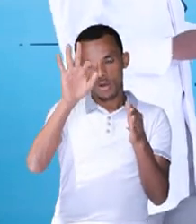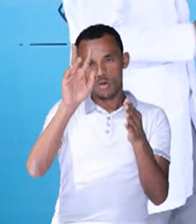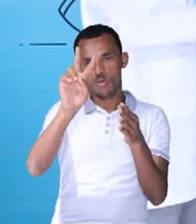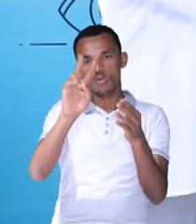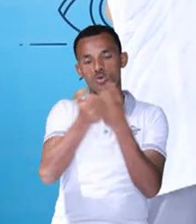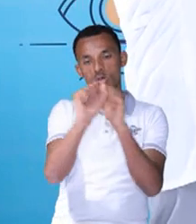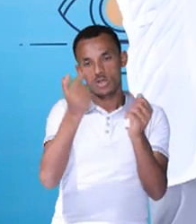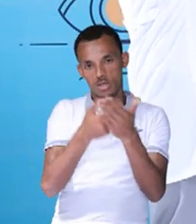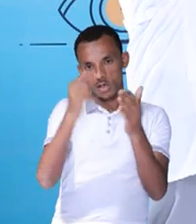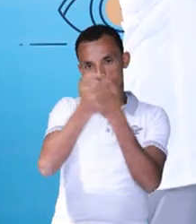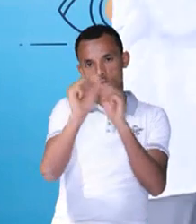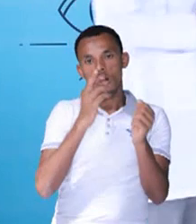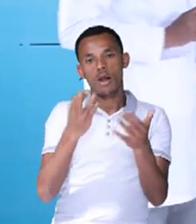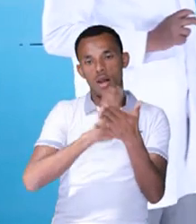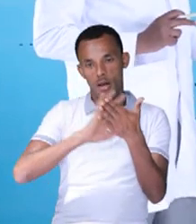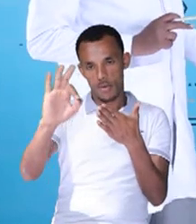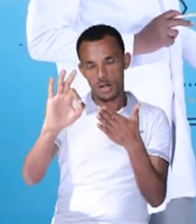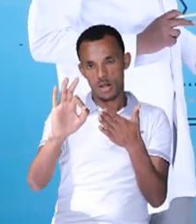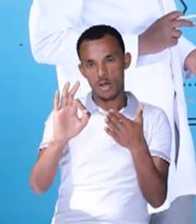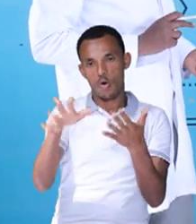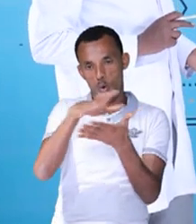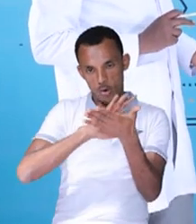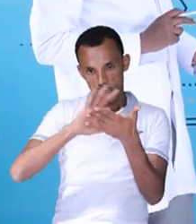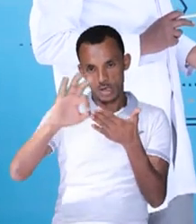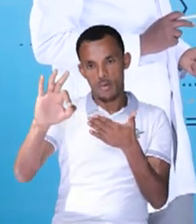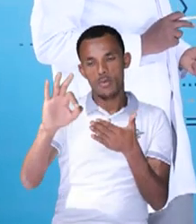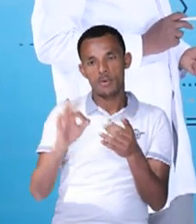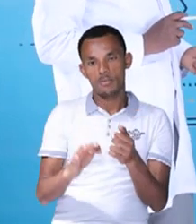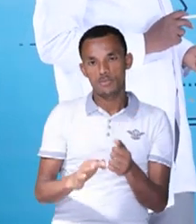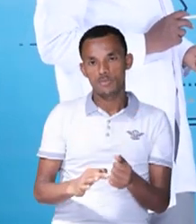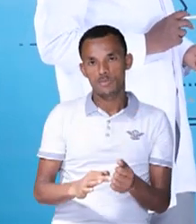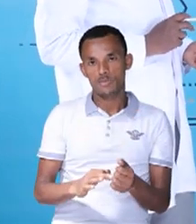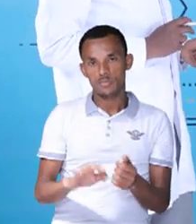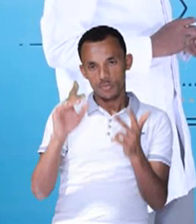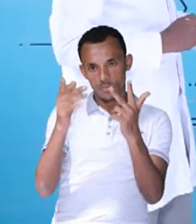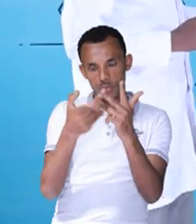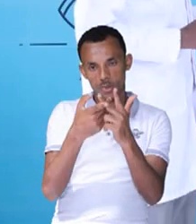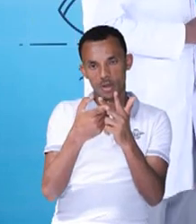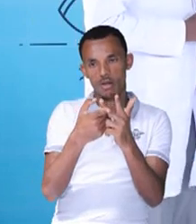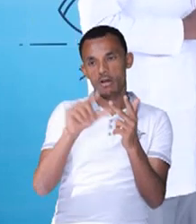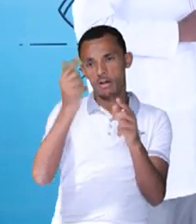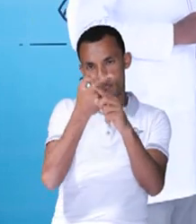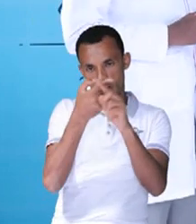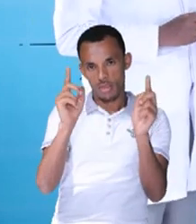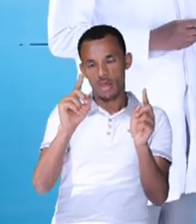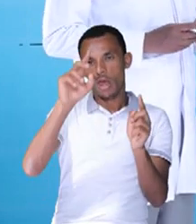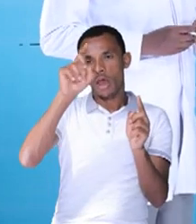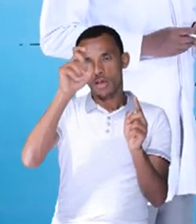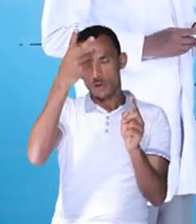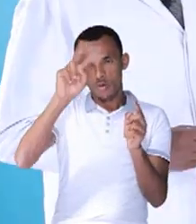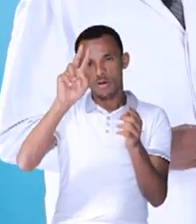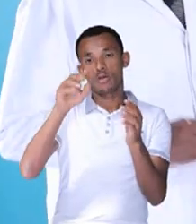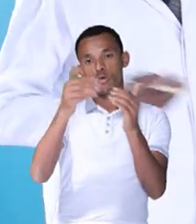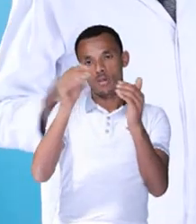The solutions are numbers which are complex numbers it will be in. Third one, a little bit different. X cubed is equal to